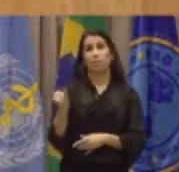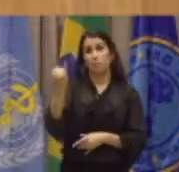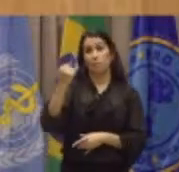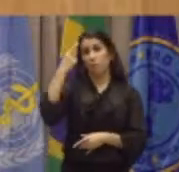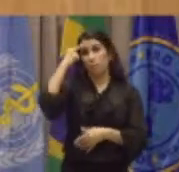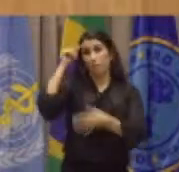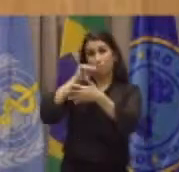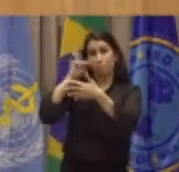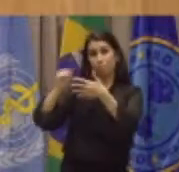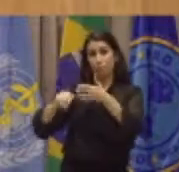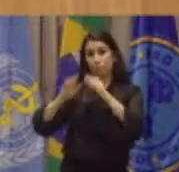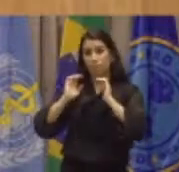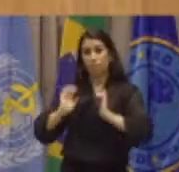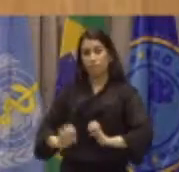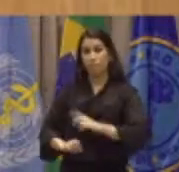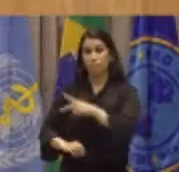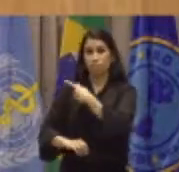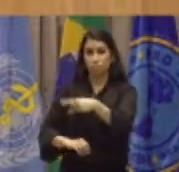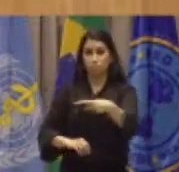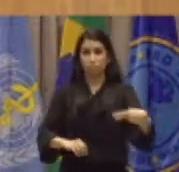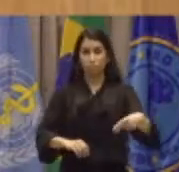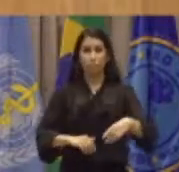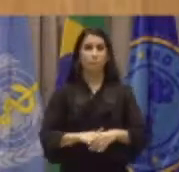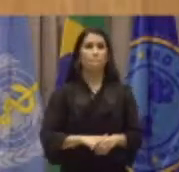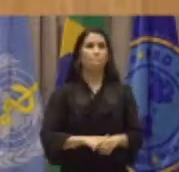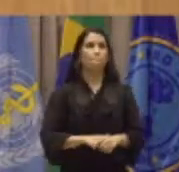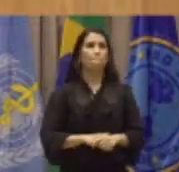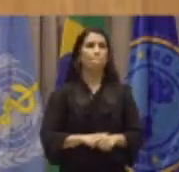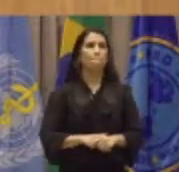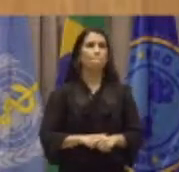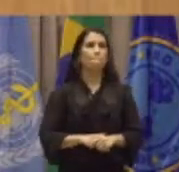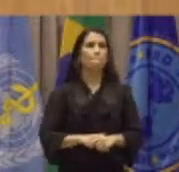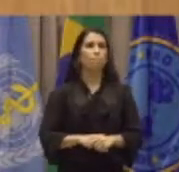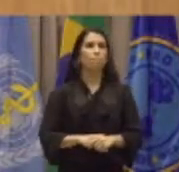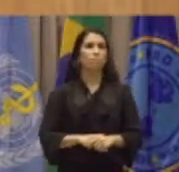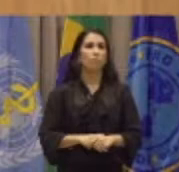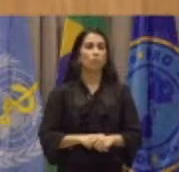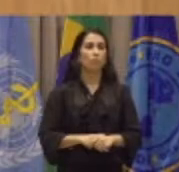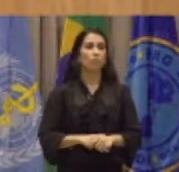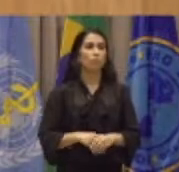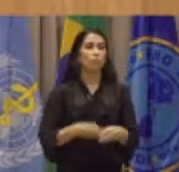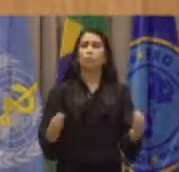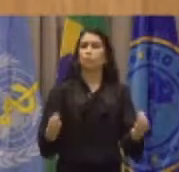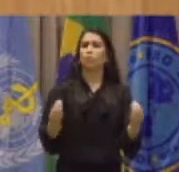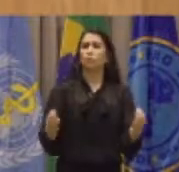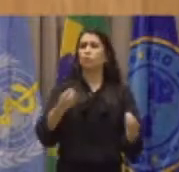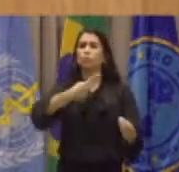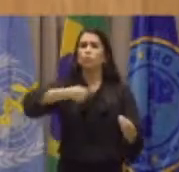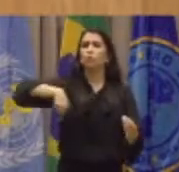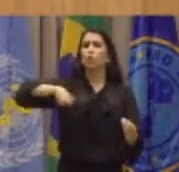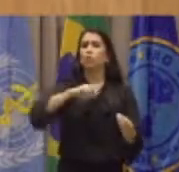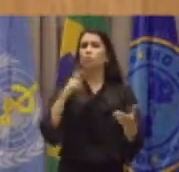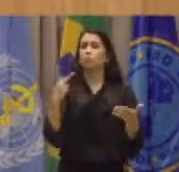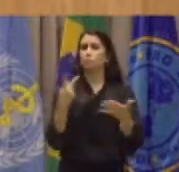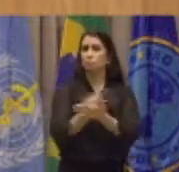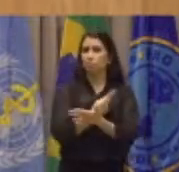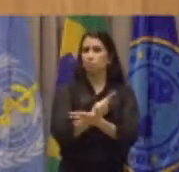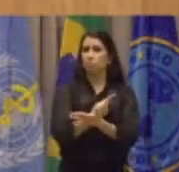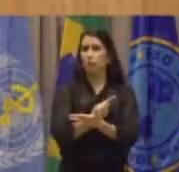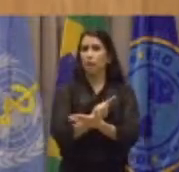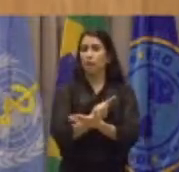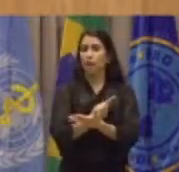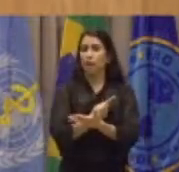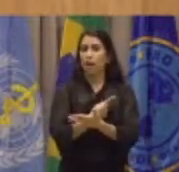important presentations about the ethical responsibilities of all of this, that they cannot be forgotten.